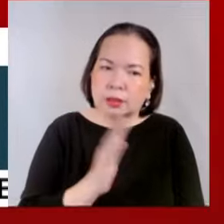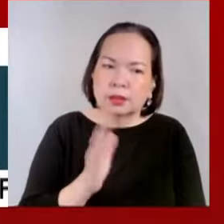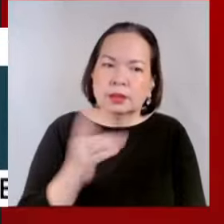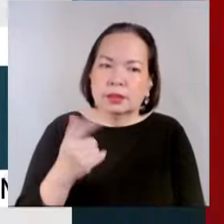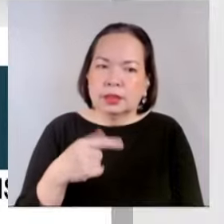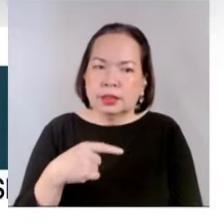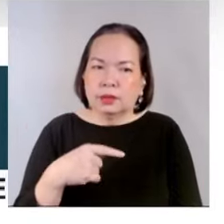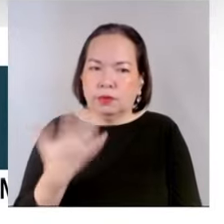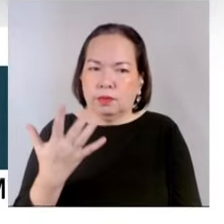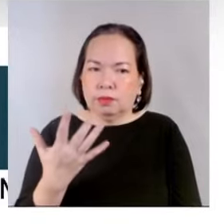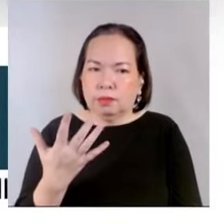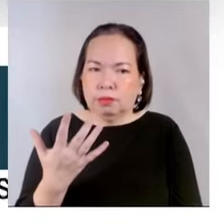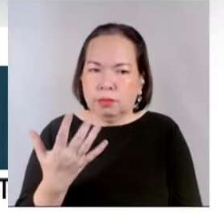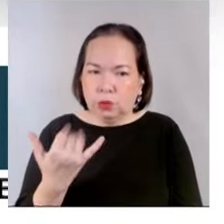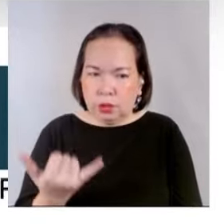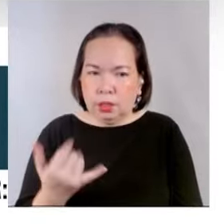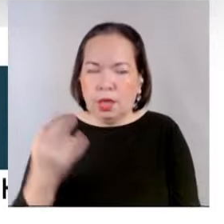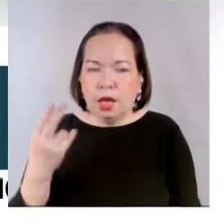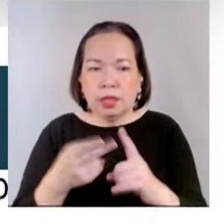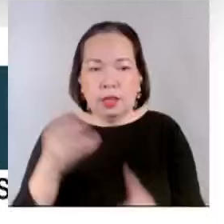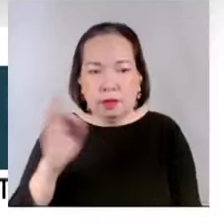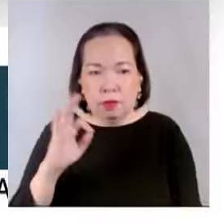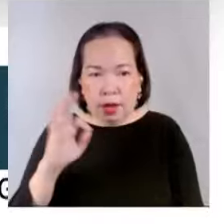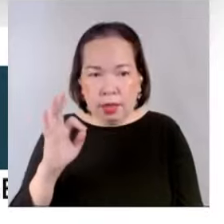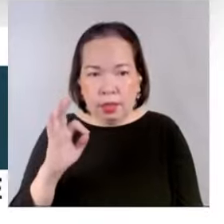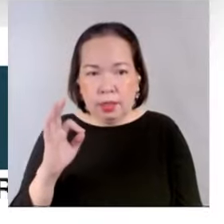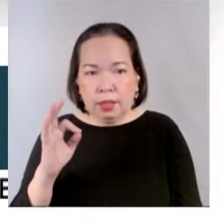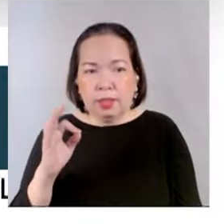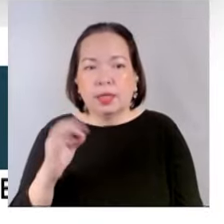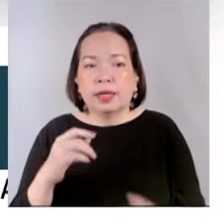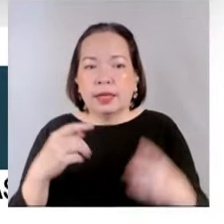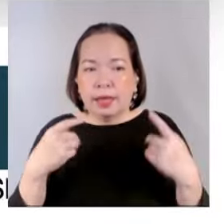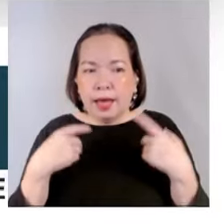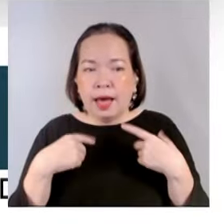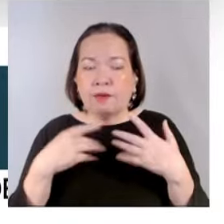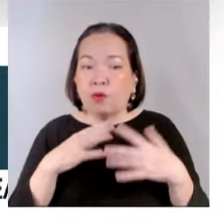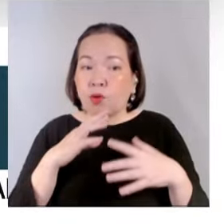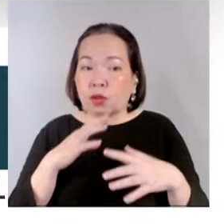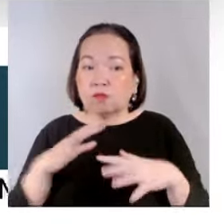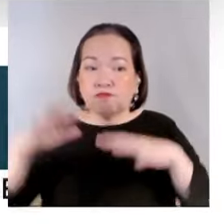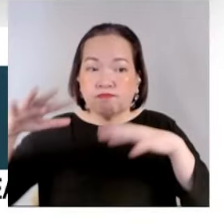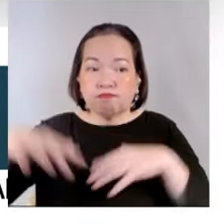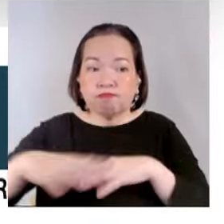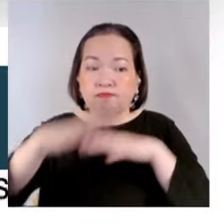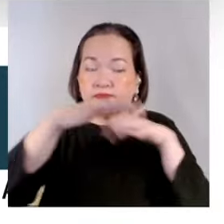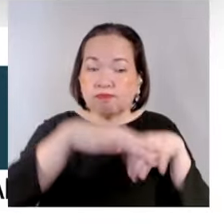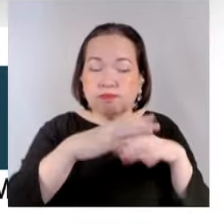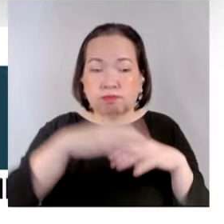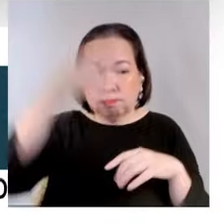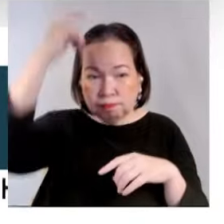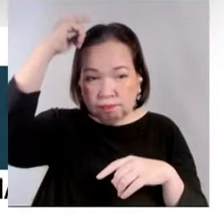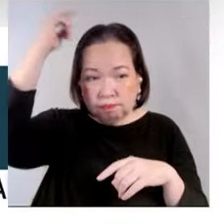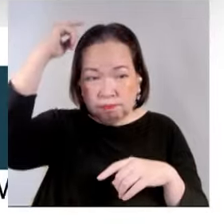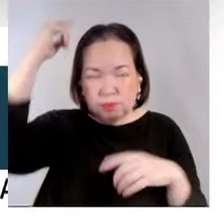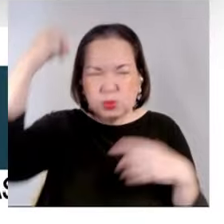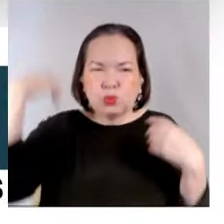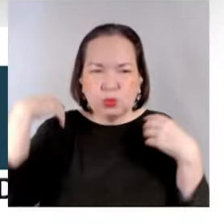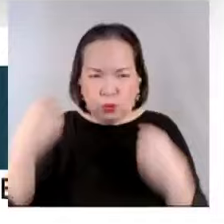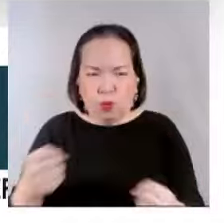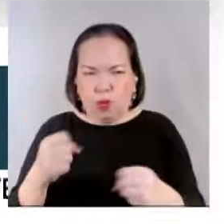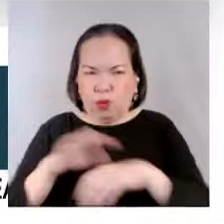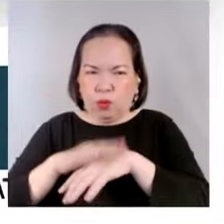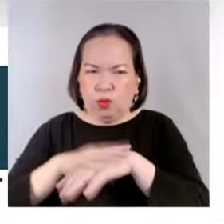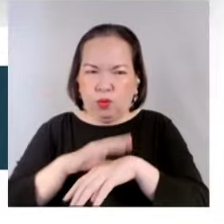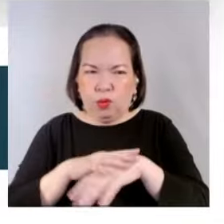And also, we have a gale warning raised over the coastal waters of Batanes, Babuyan Islands, and the northern portion